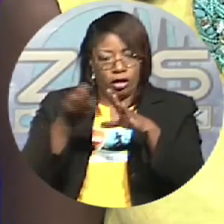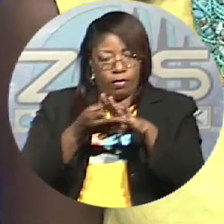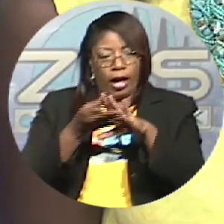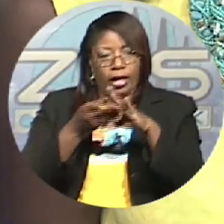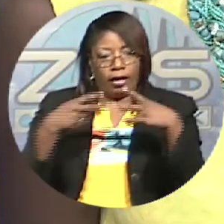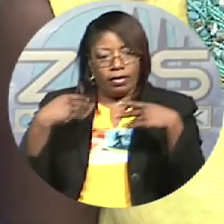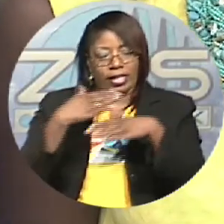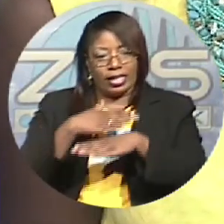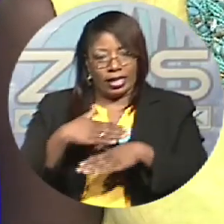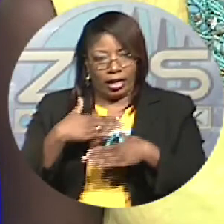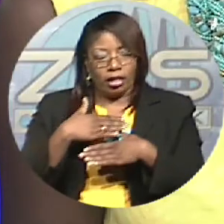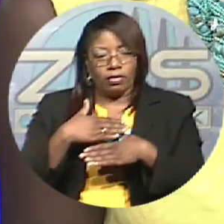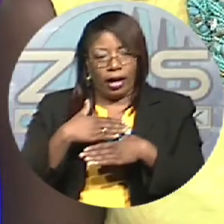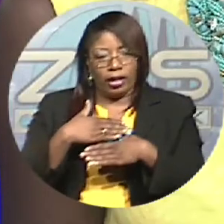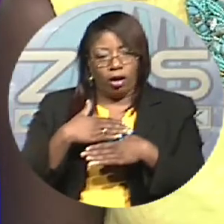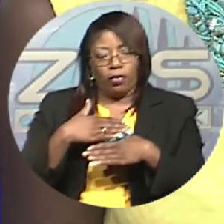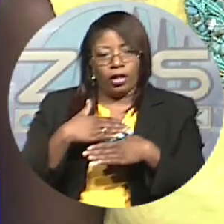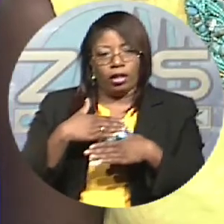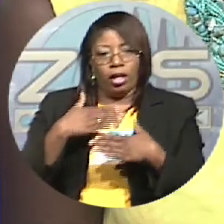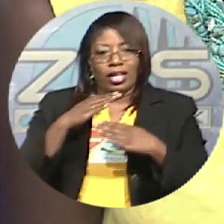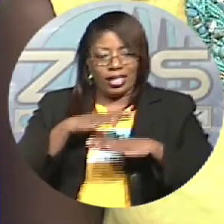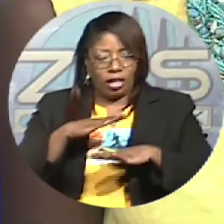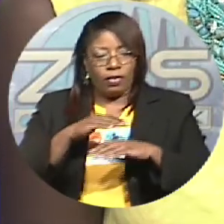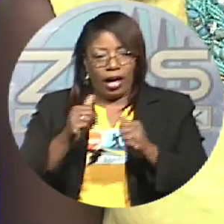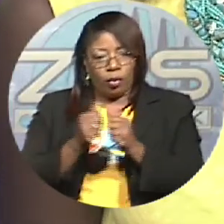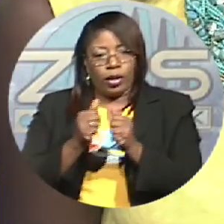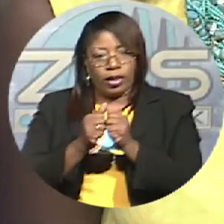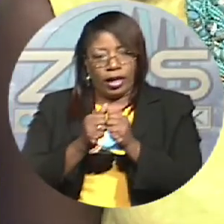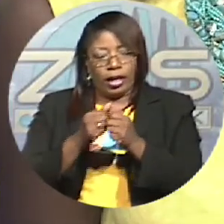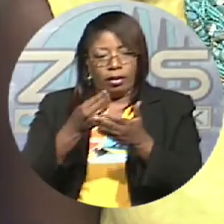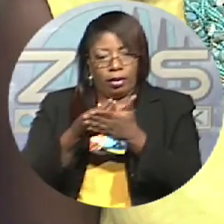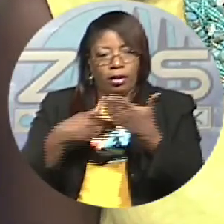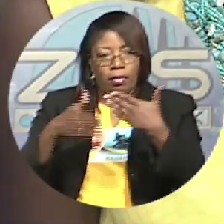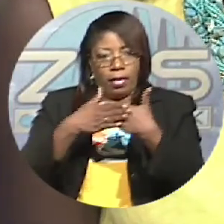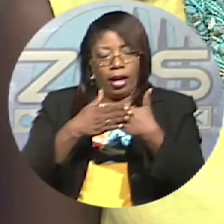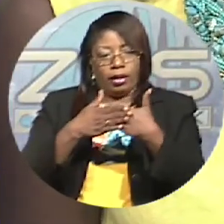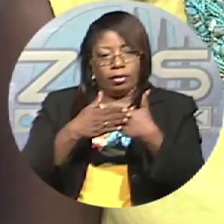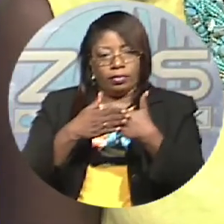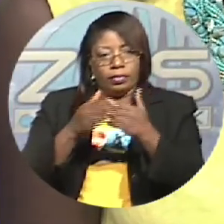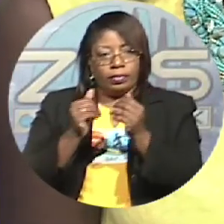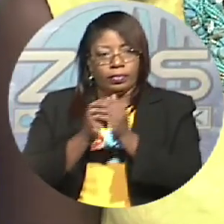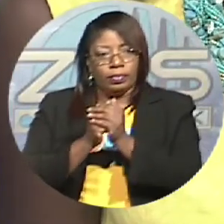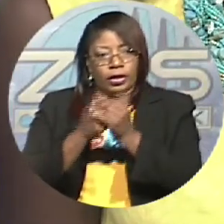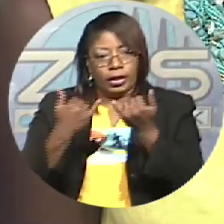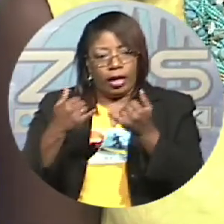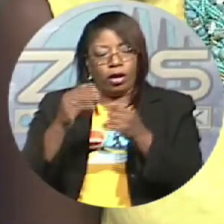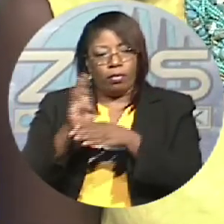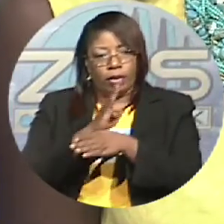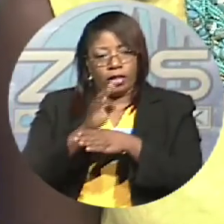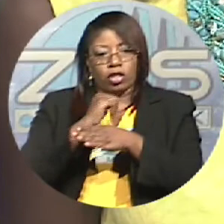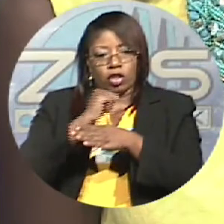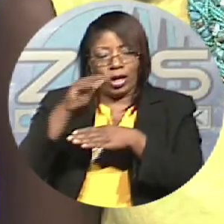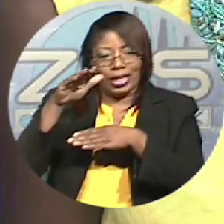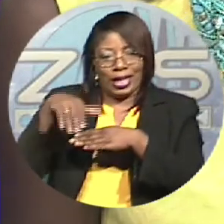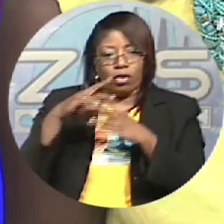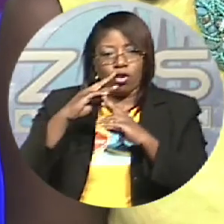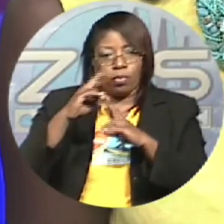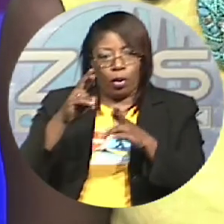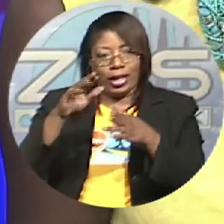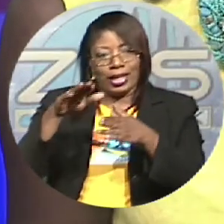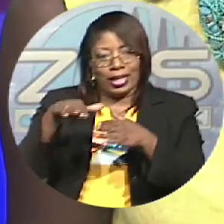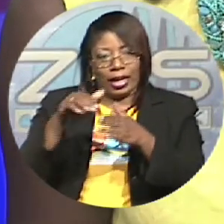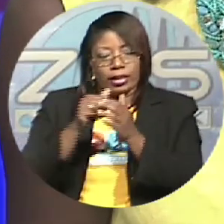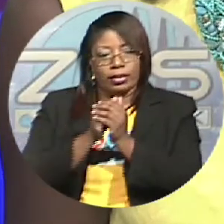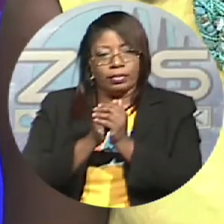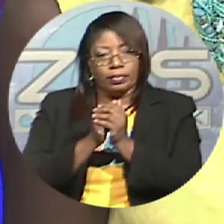their first VAT return, and at this point, the VAT Department is aggressively following up with businesses that have not yet reported.